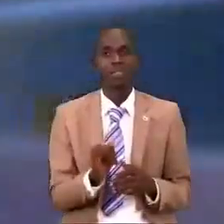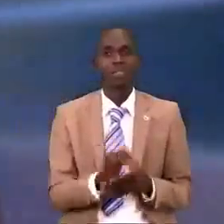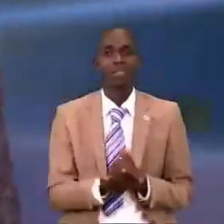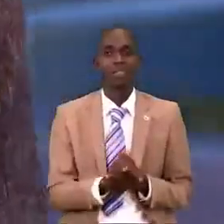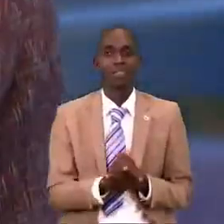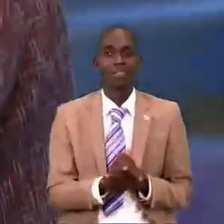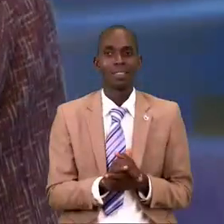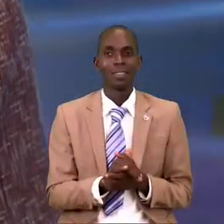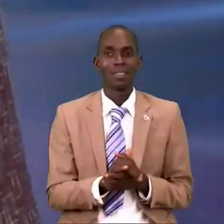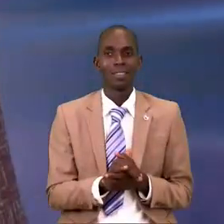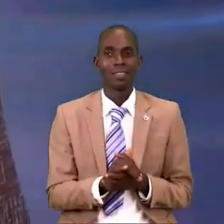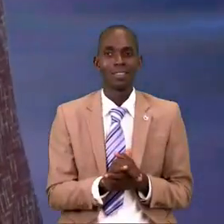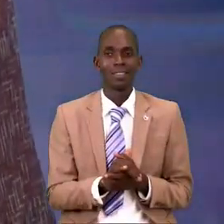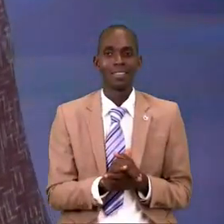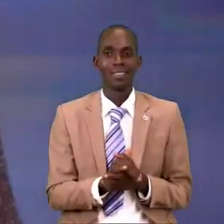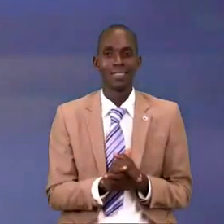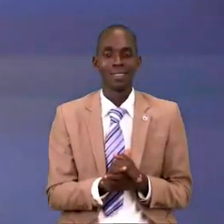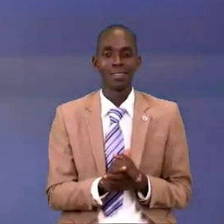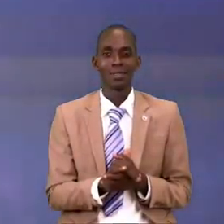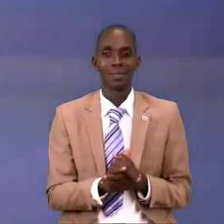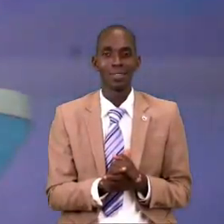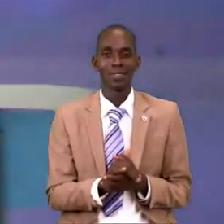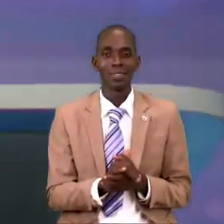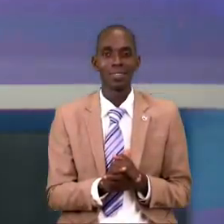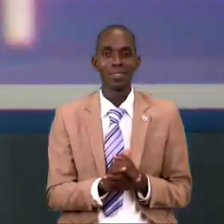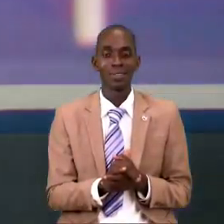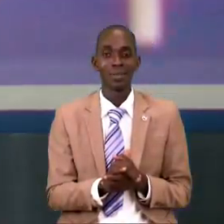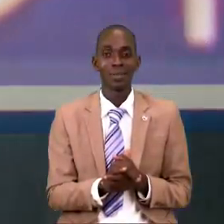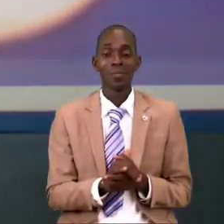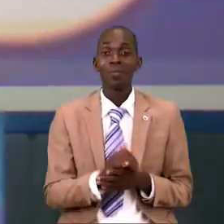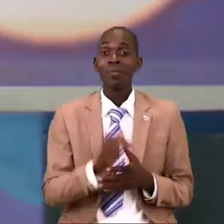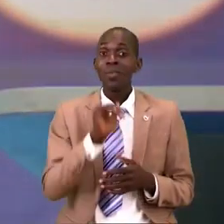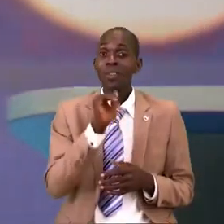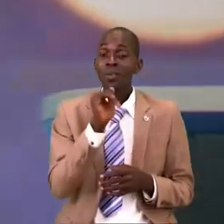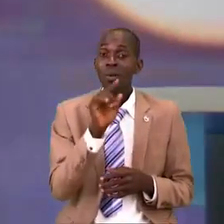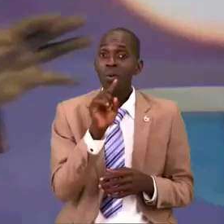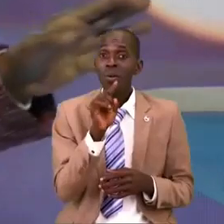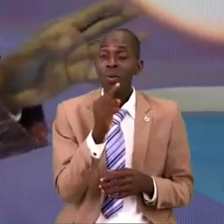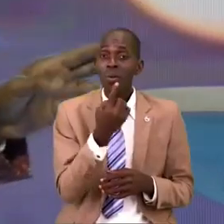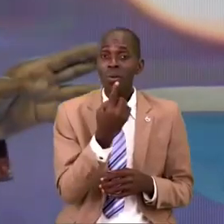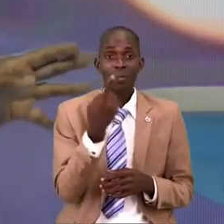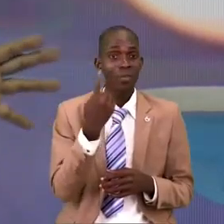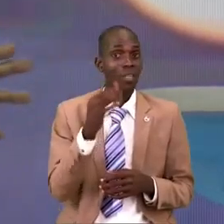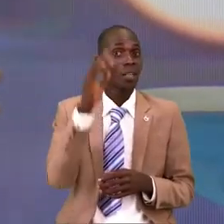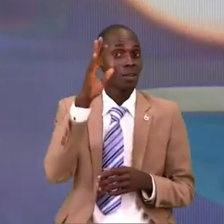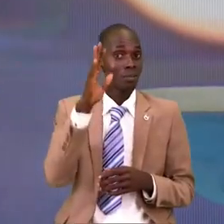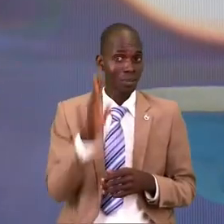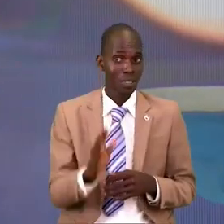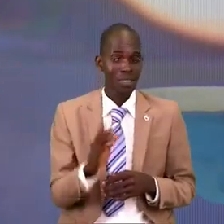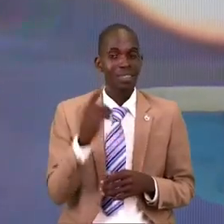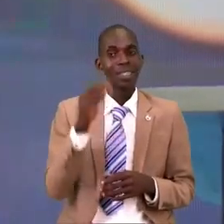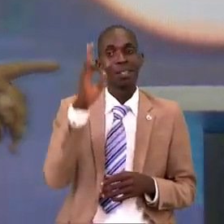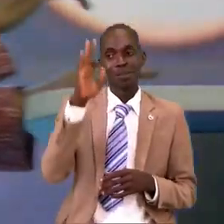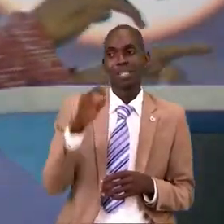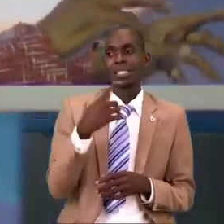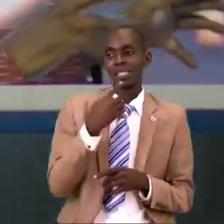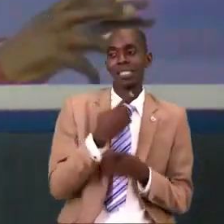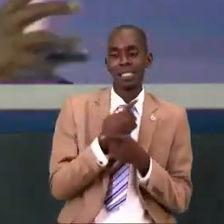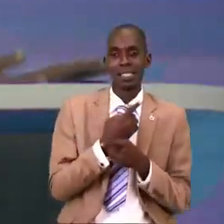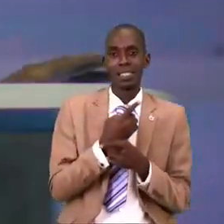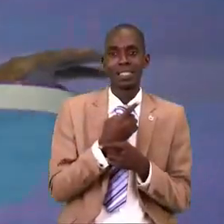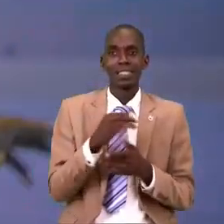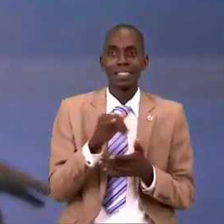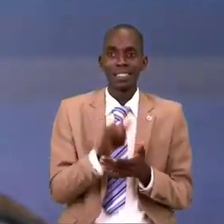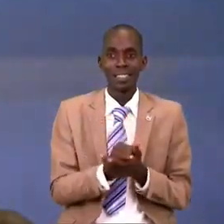the pastor said that he visited her. If I remember correctly, people